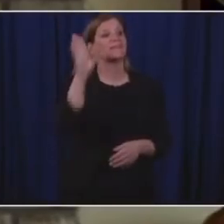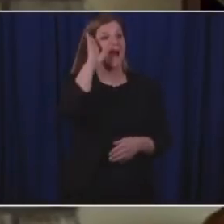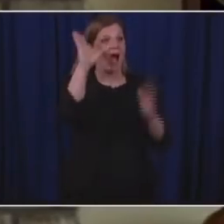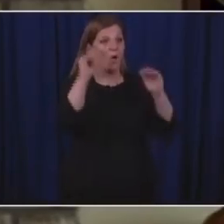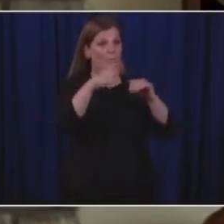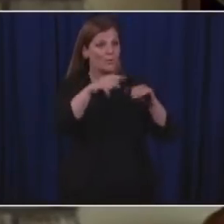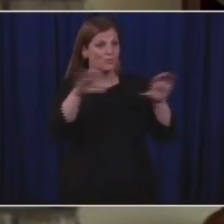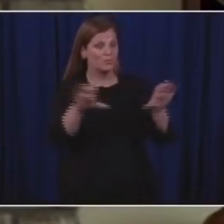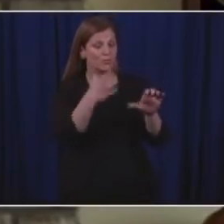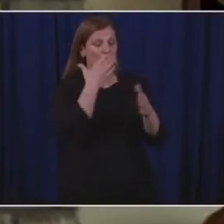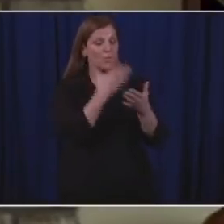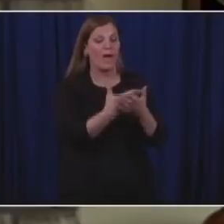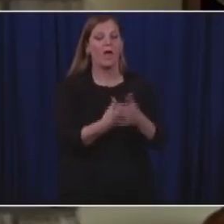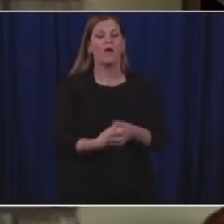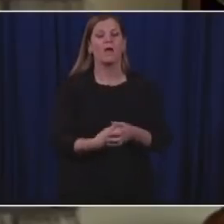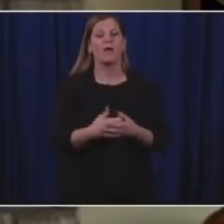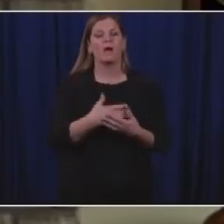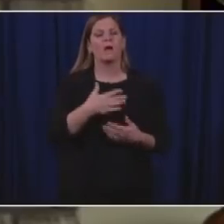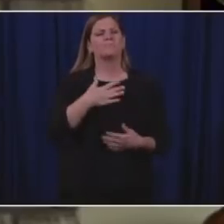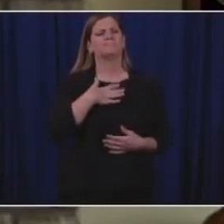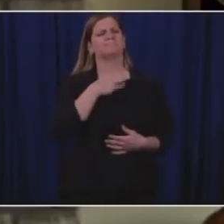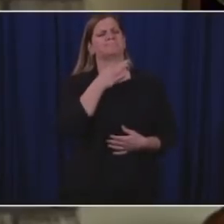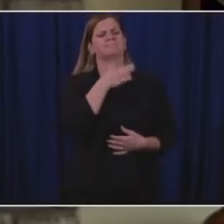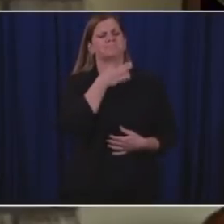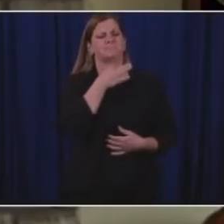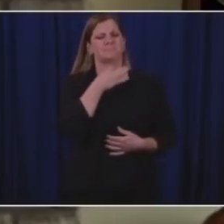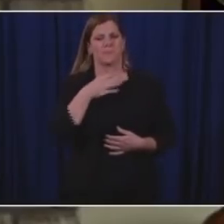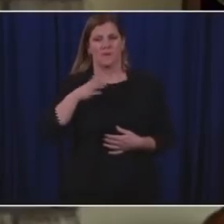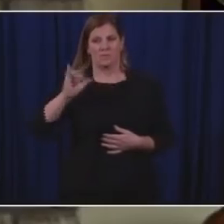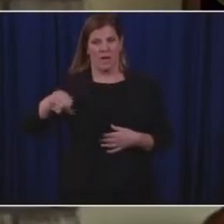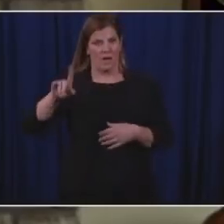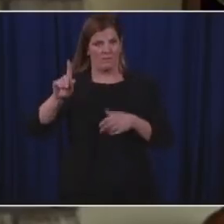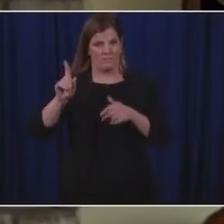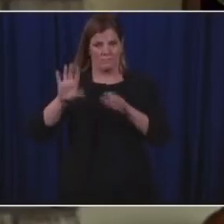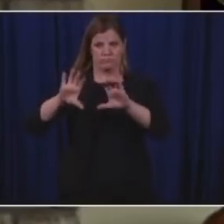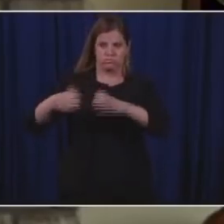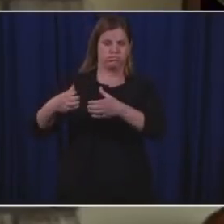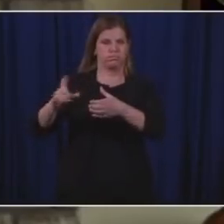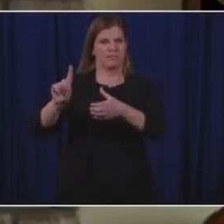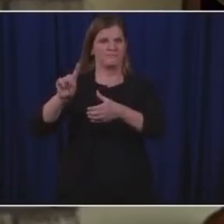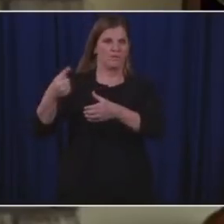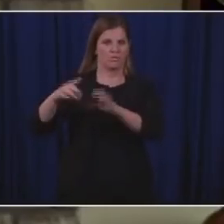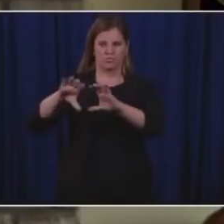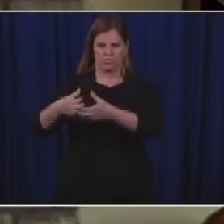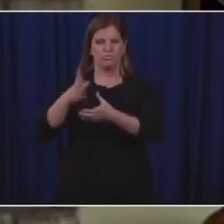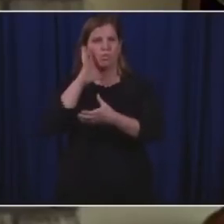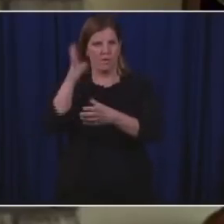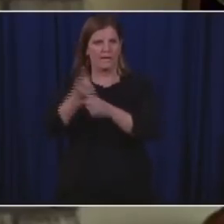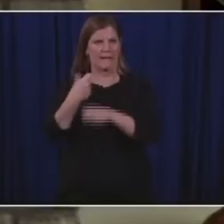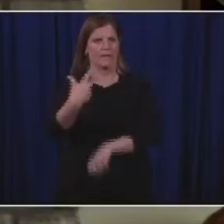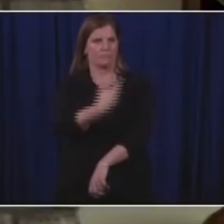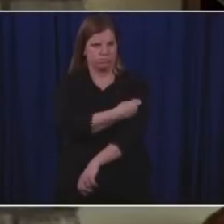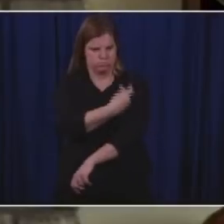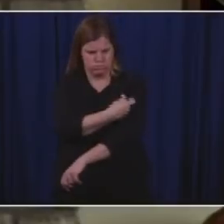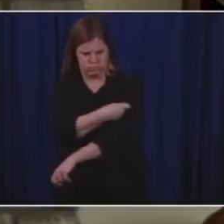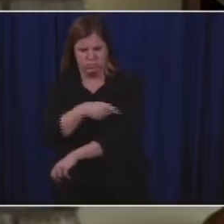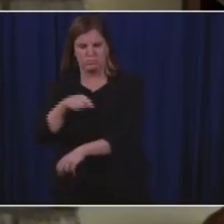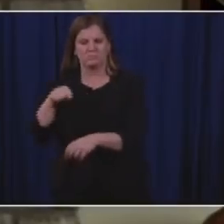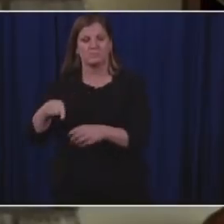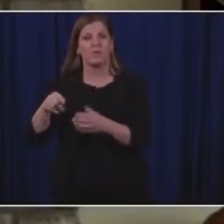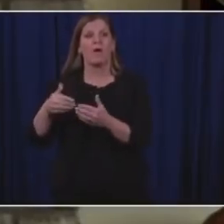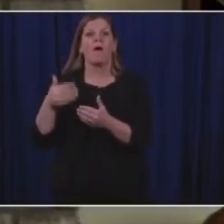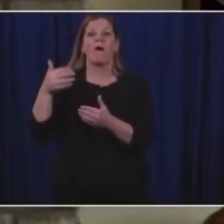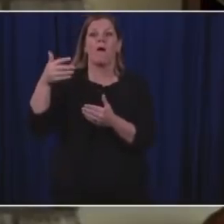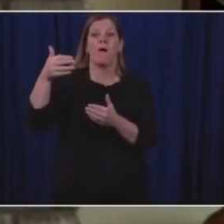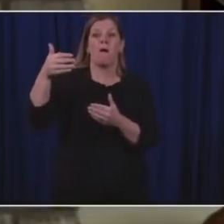is, you have this first group of people who are getting the first round of shots. Will they get their second set of